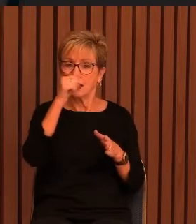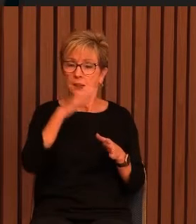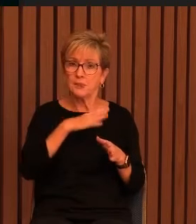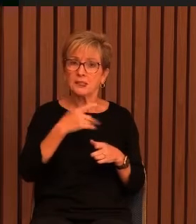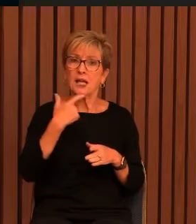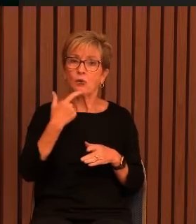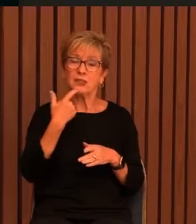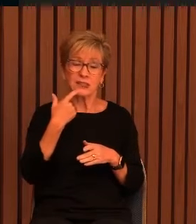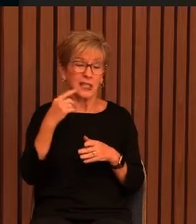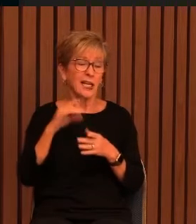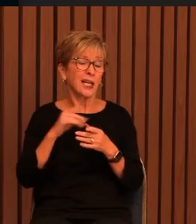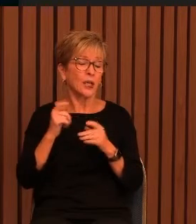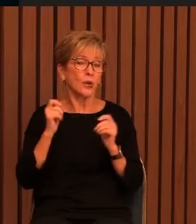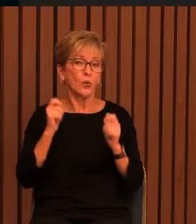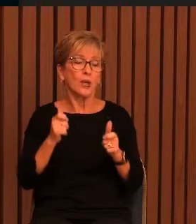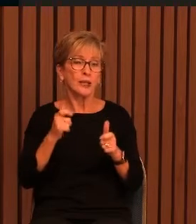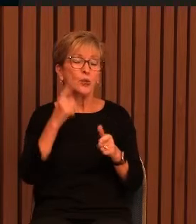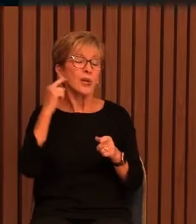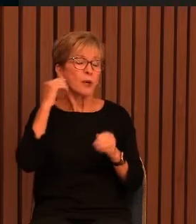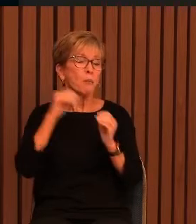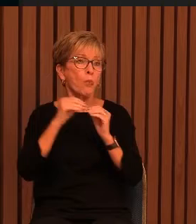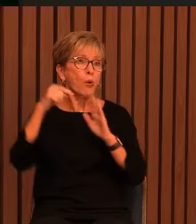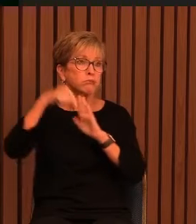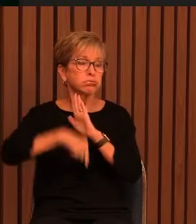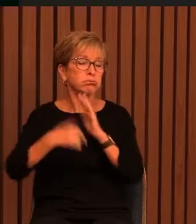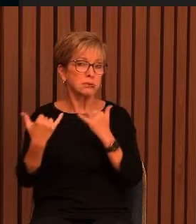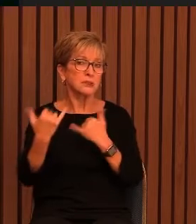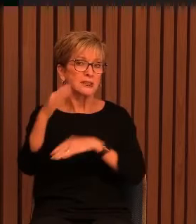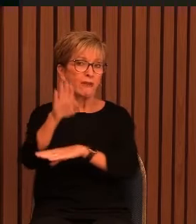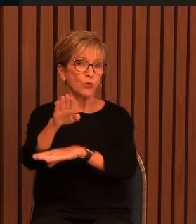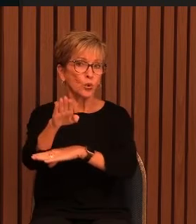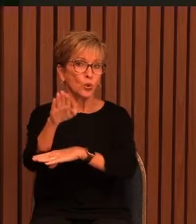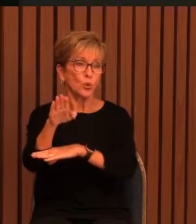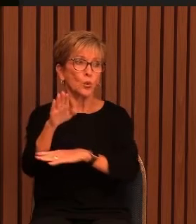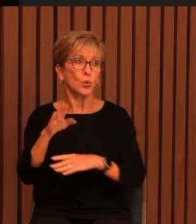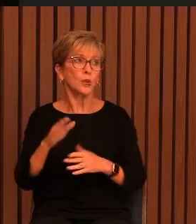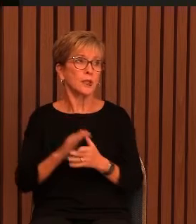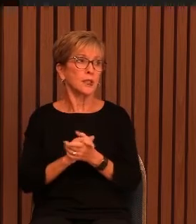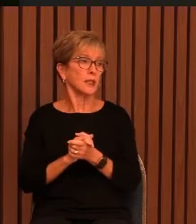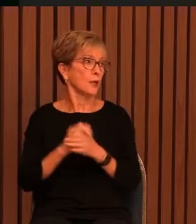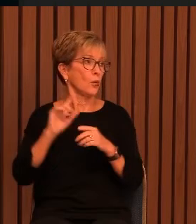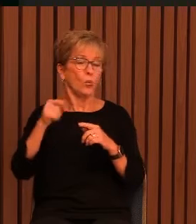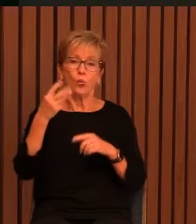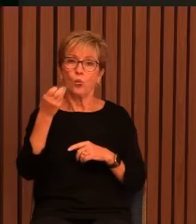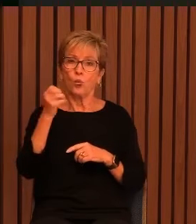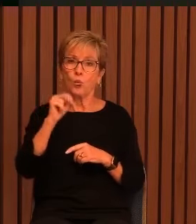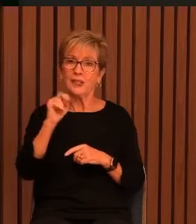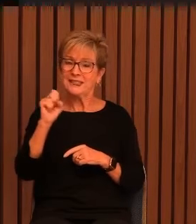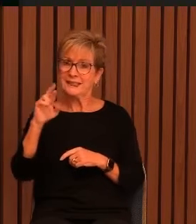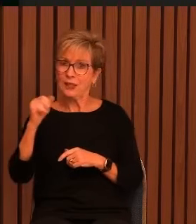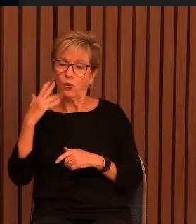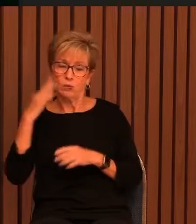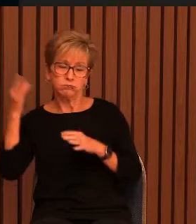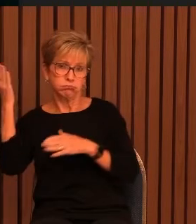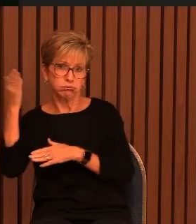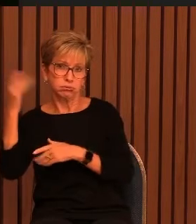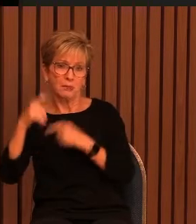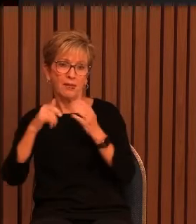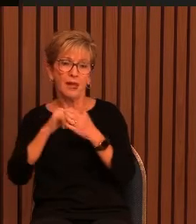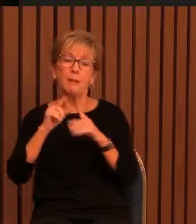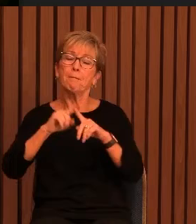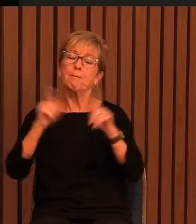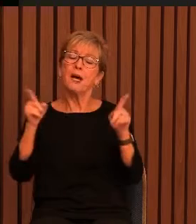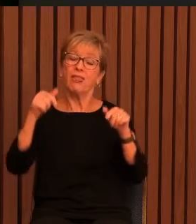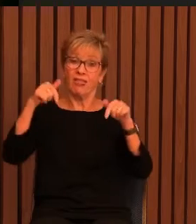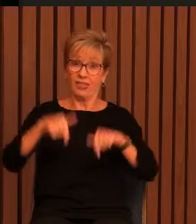you're going to hear about this a little bit more detail this afternoon when Sarah and I present to you about the L3 work. But